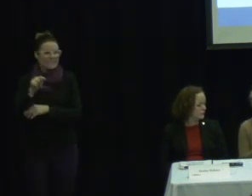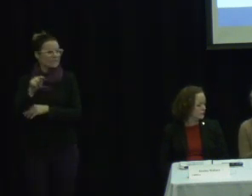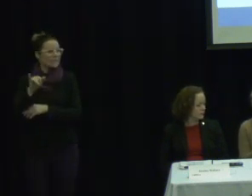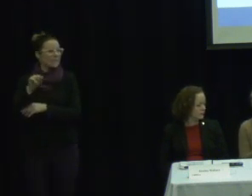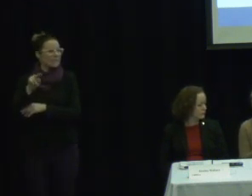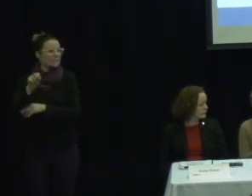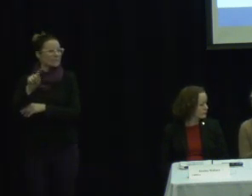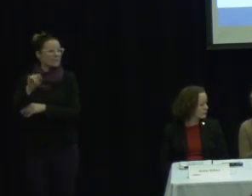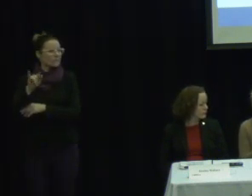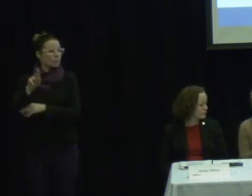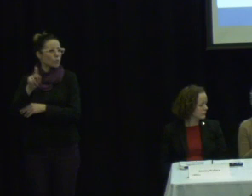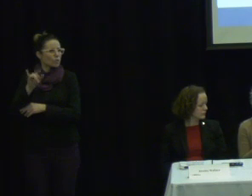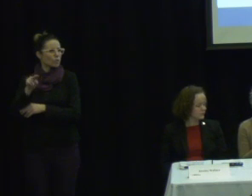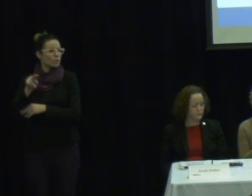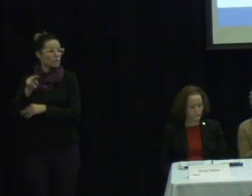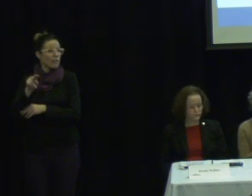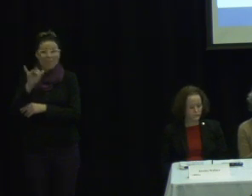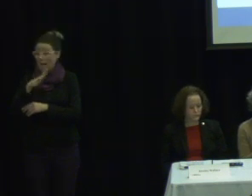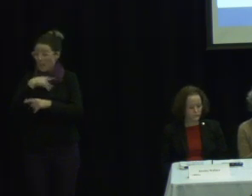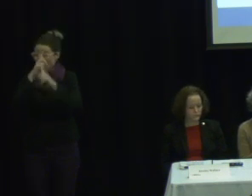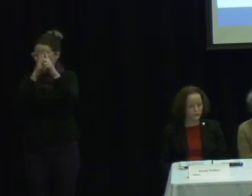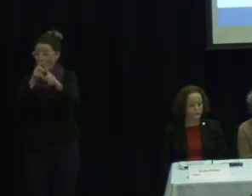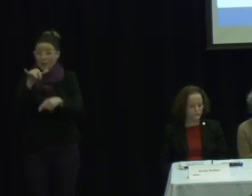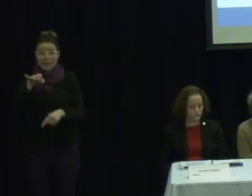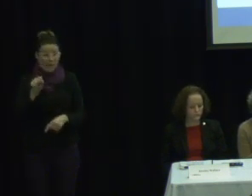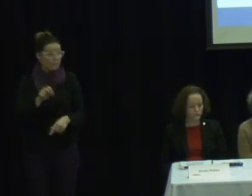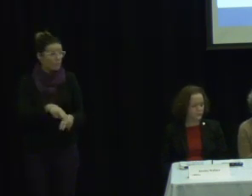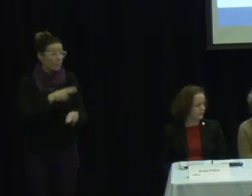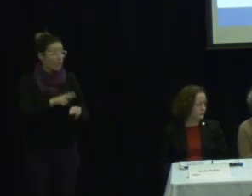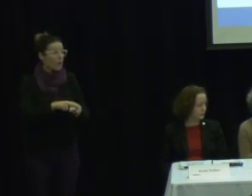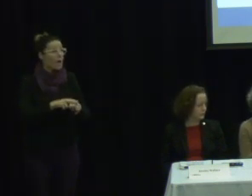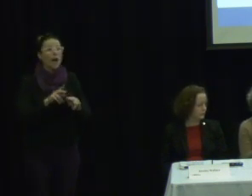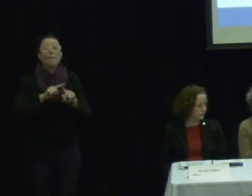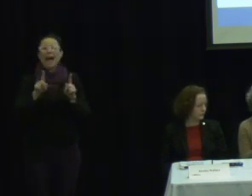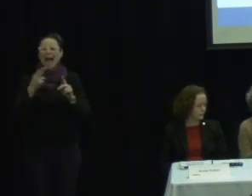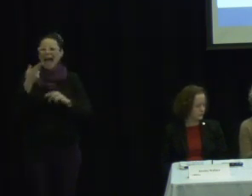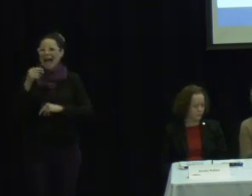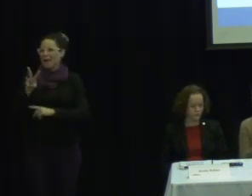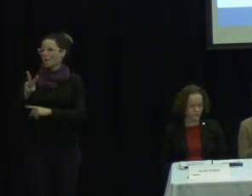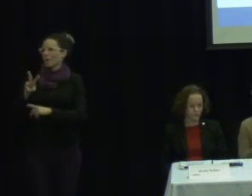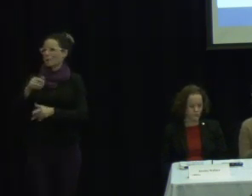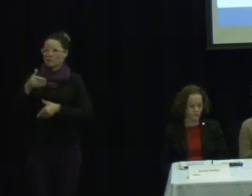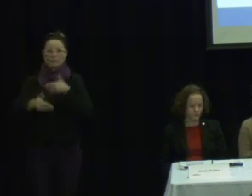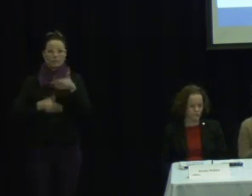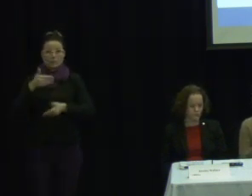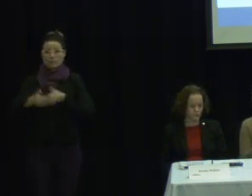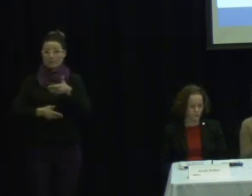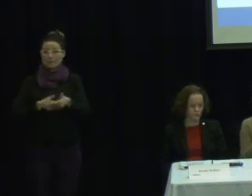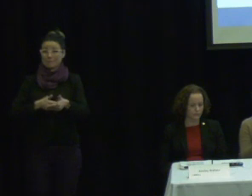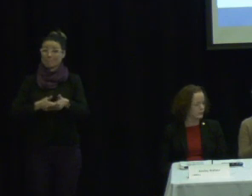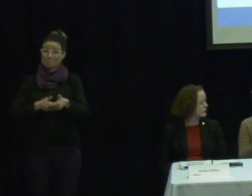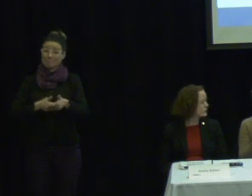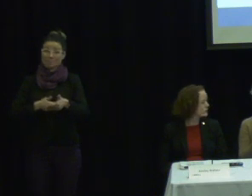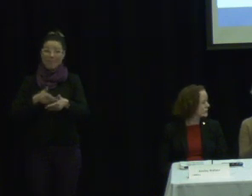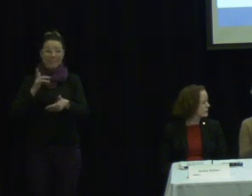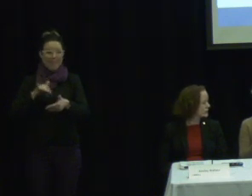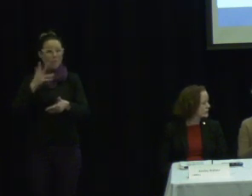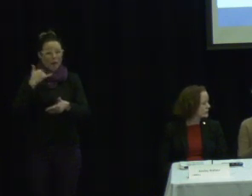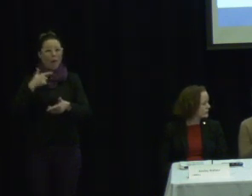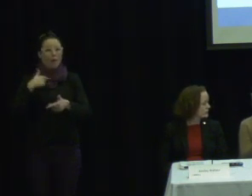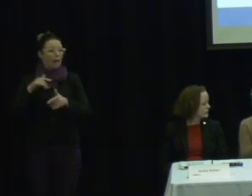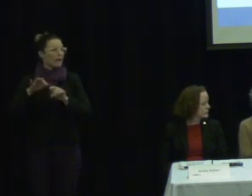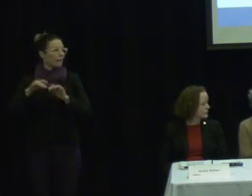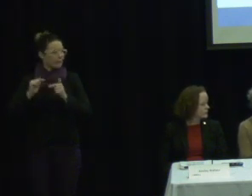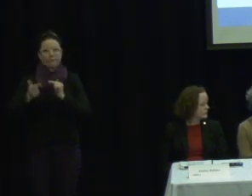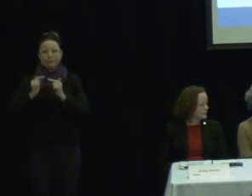my goal for the institution. How we get there, and the email thread has been all about the how. How would we do